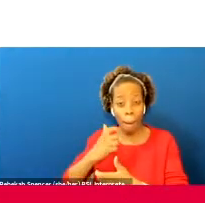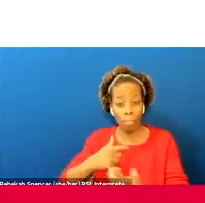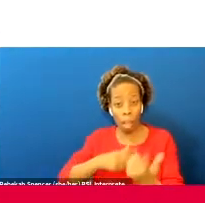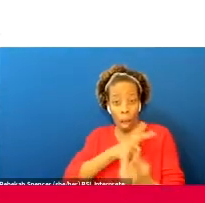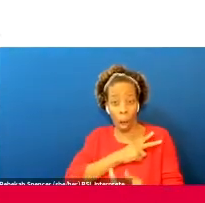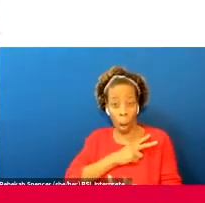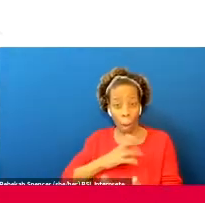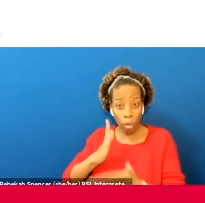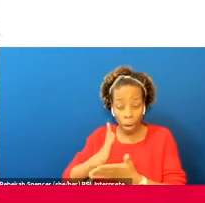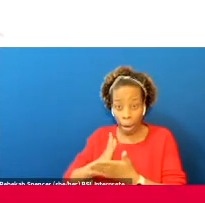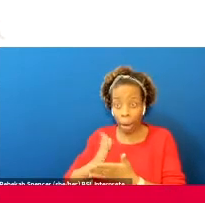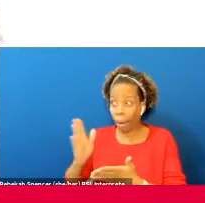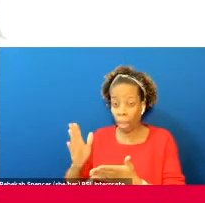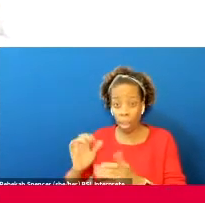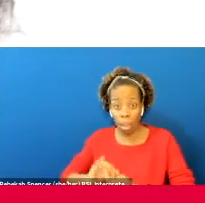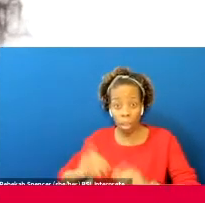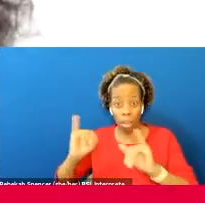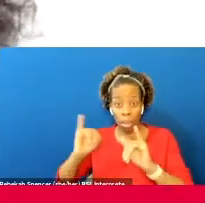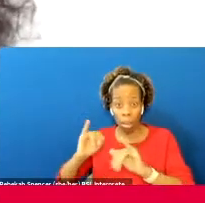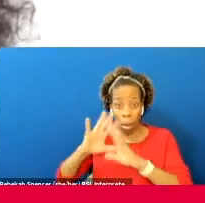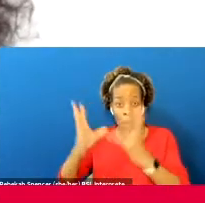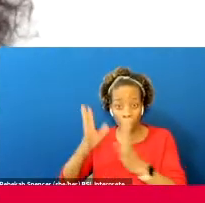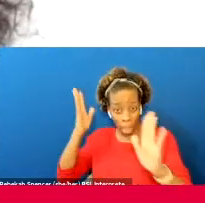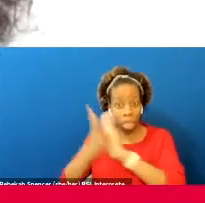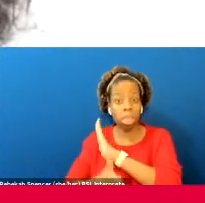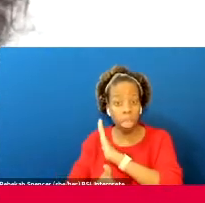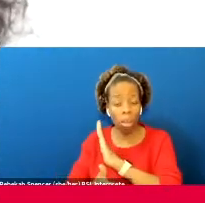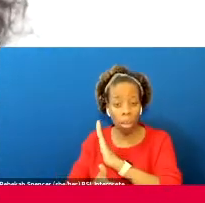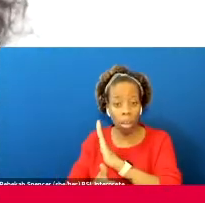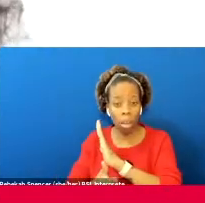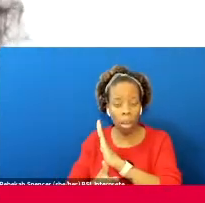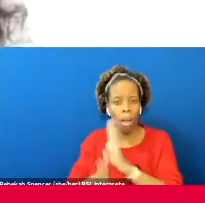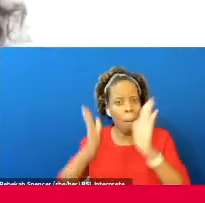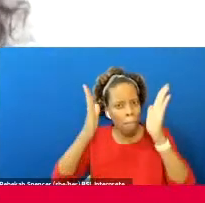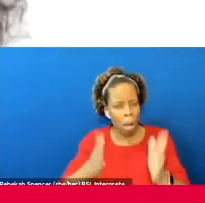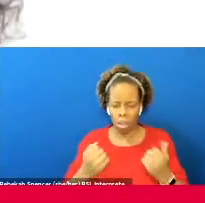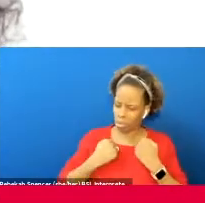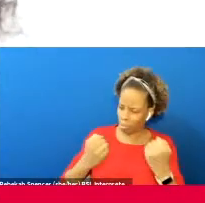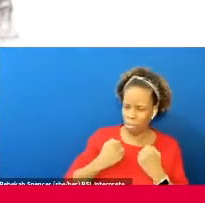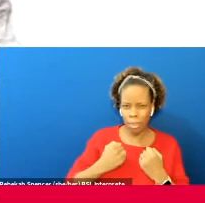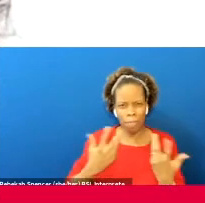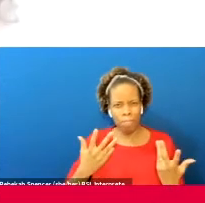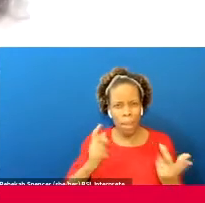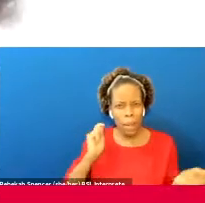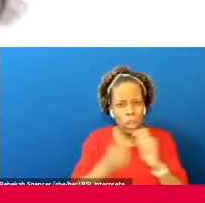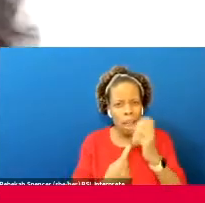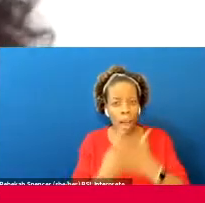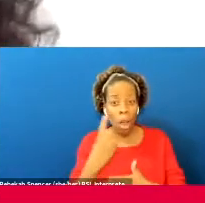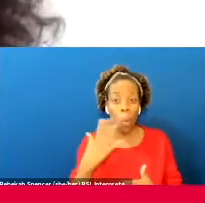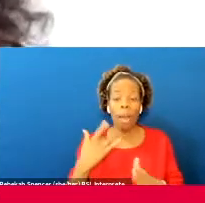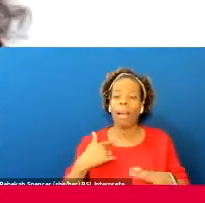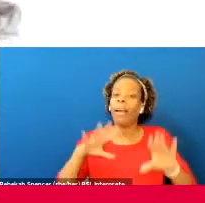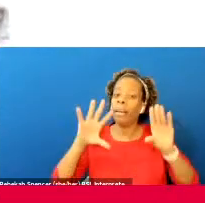are we going to make these changes? You know, I think that's the kind of big question that we need to ask ourselves. And I'm going to leave it at that because I could go on for